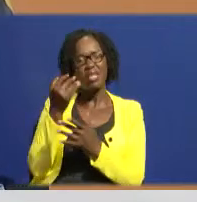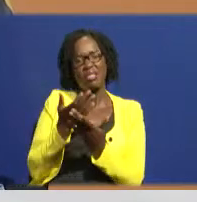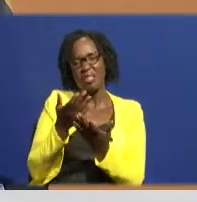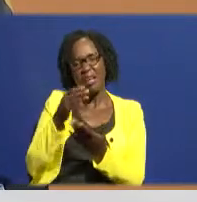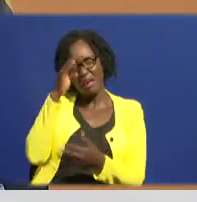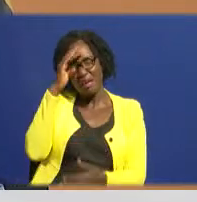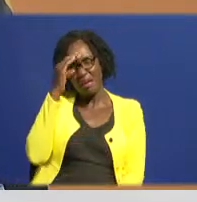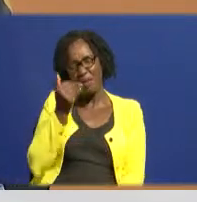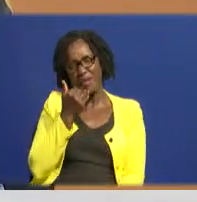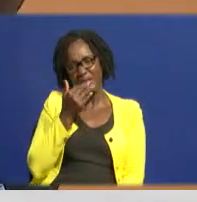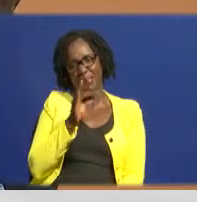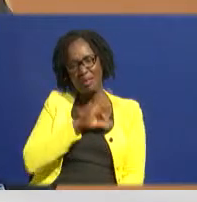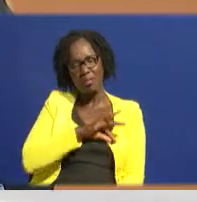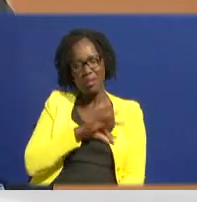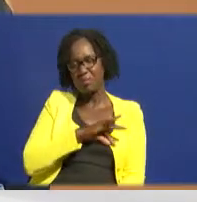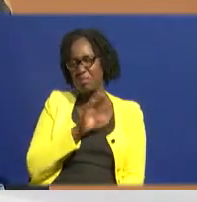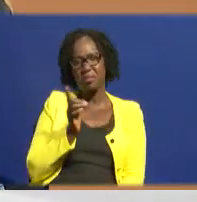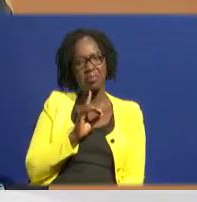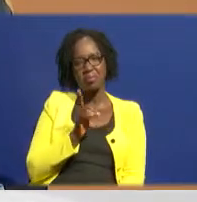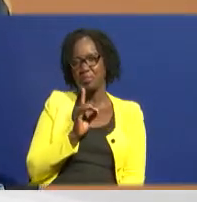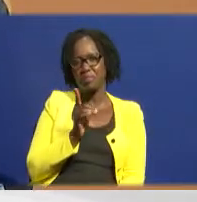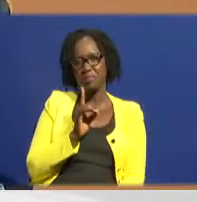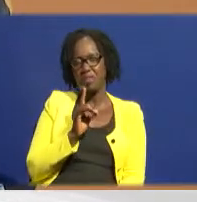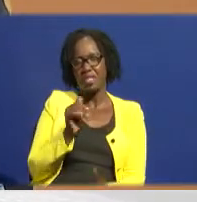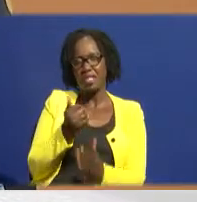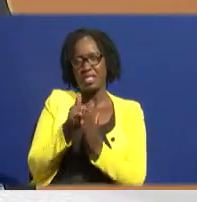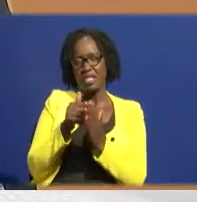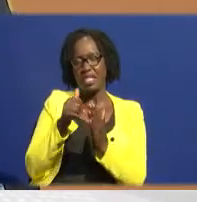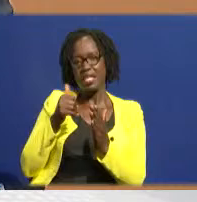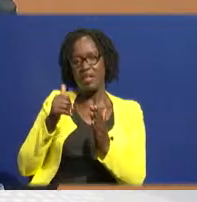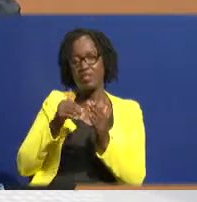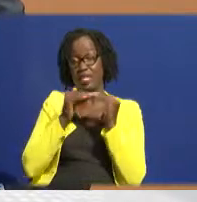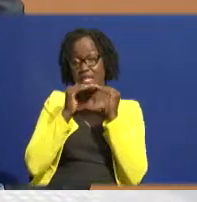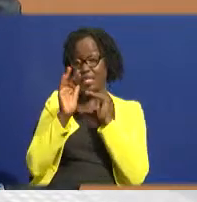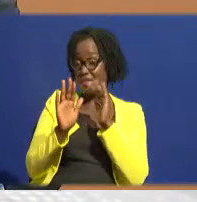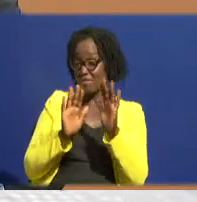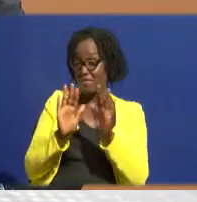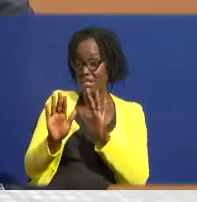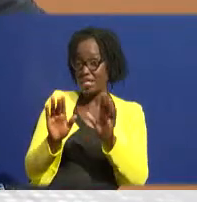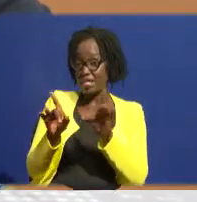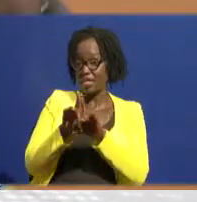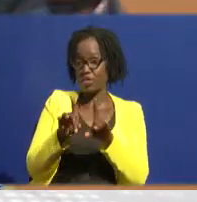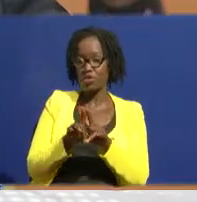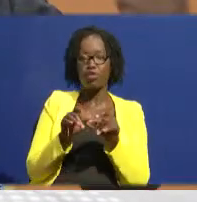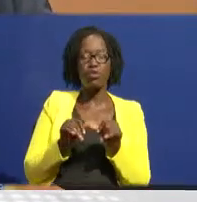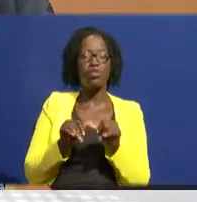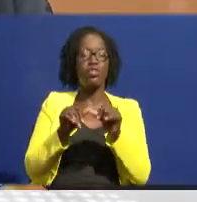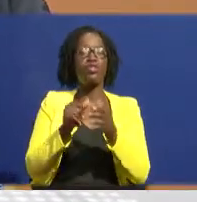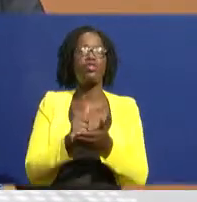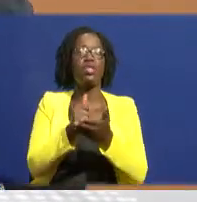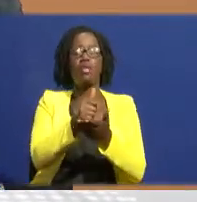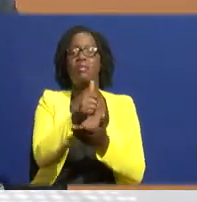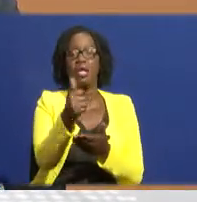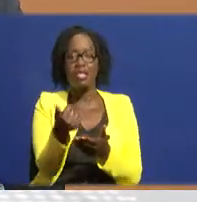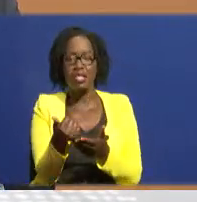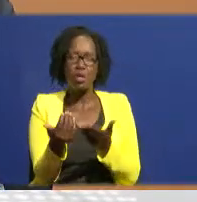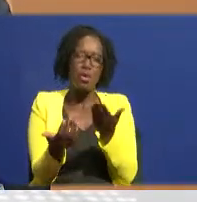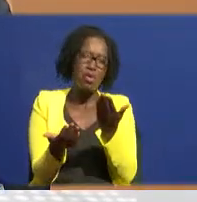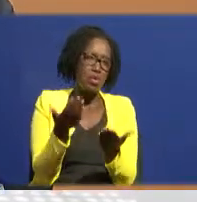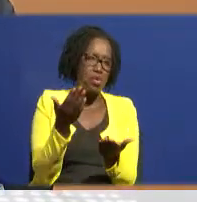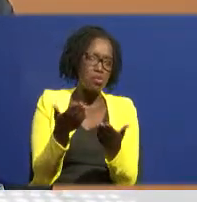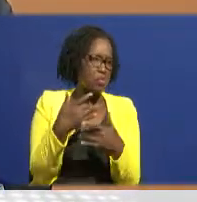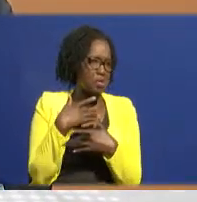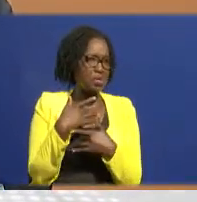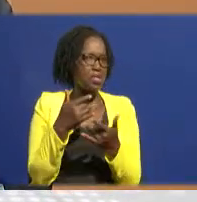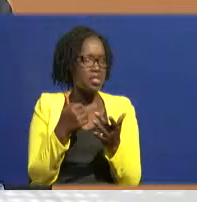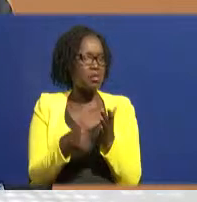into alcoholism. Mm. And therefore, by all means, they will avoid at their level and also continue to help others who may be having